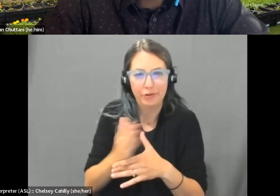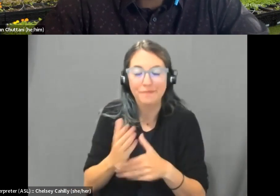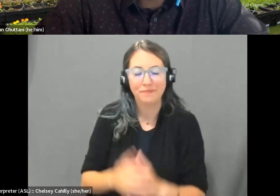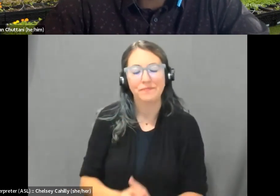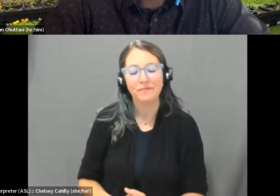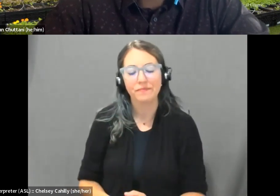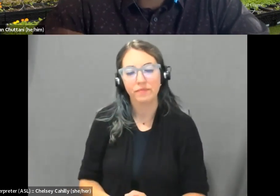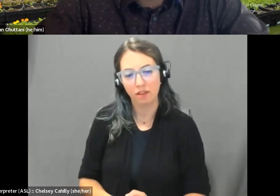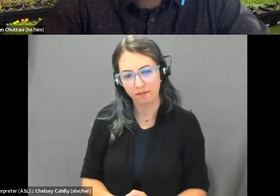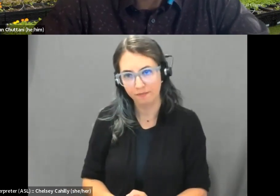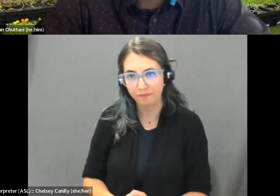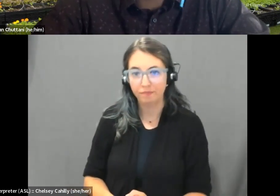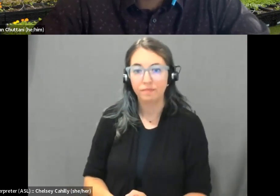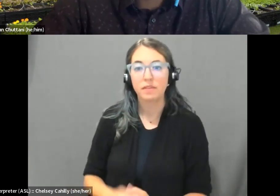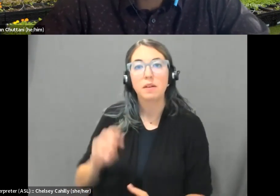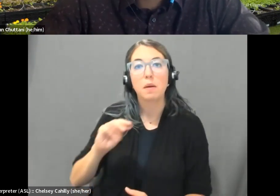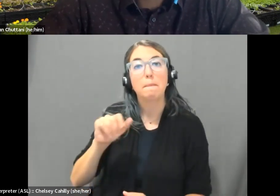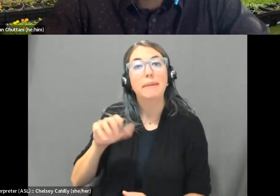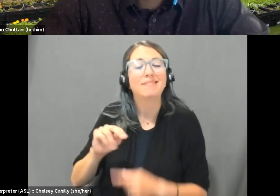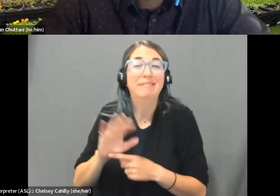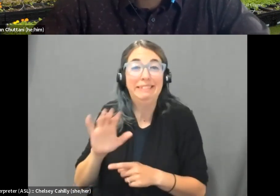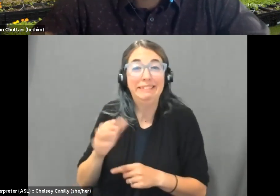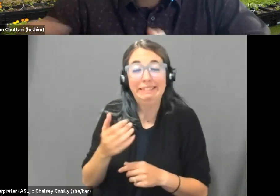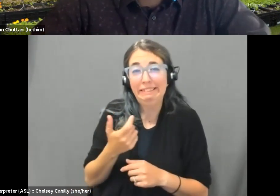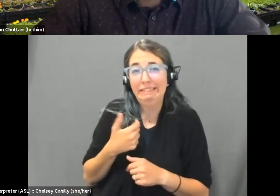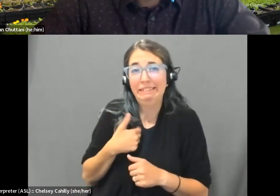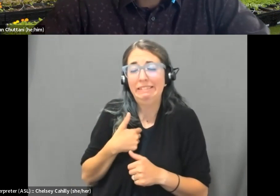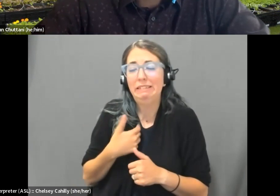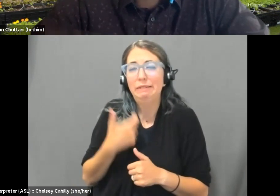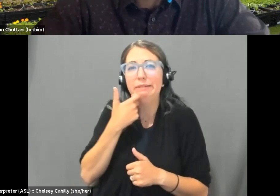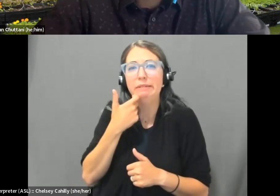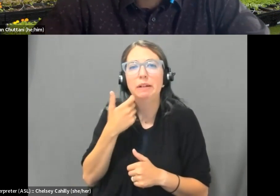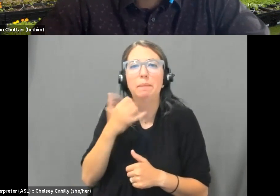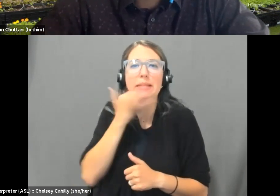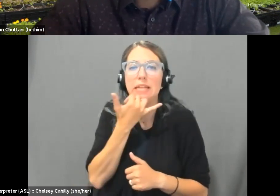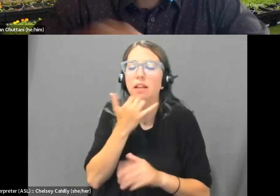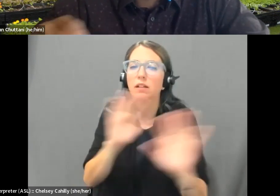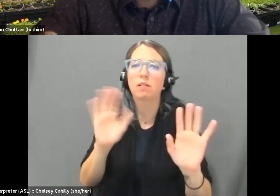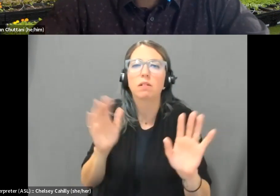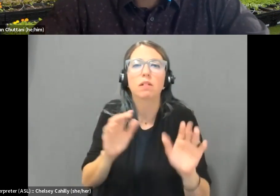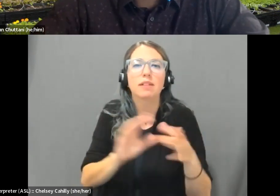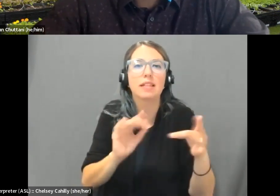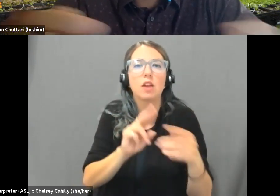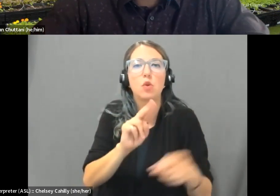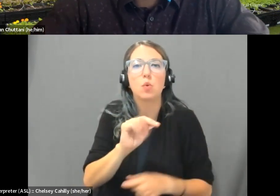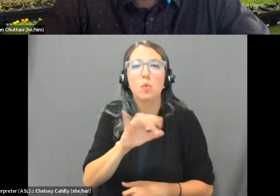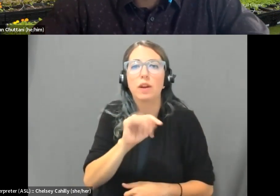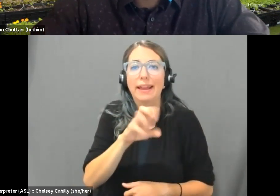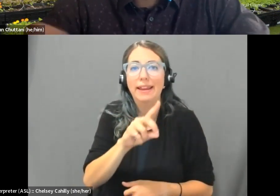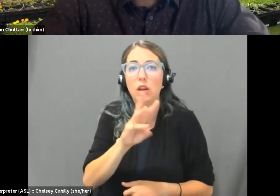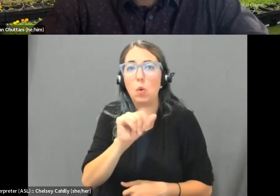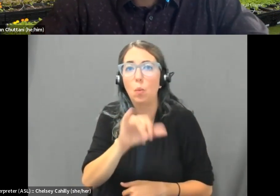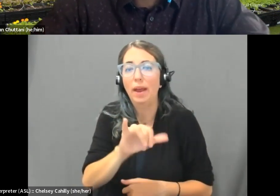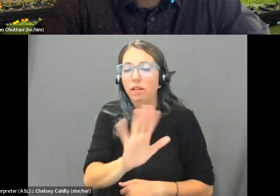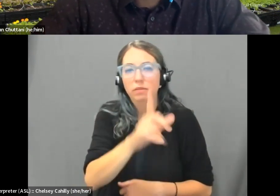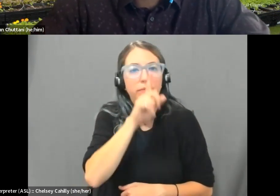I also, I made a mistake earlier. I said United Way, but Boston 311 is actually a service